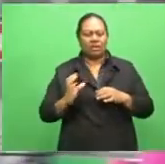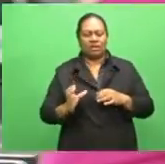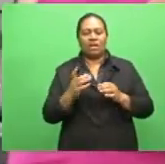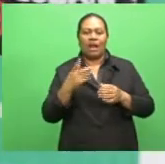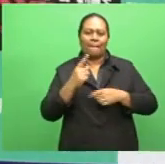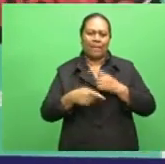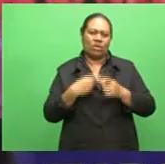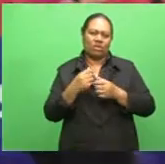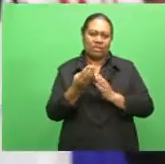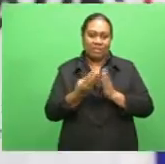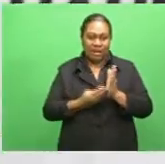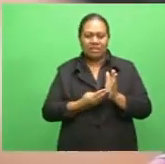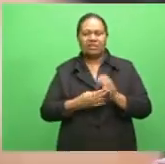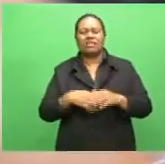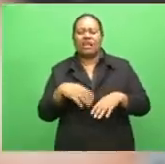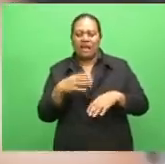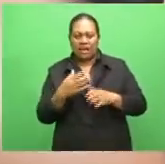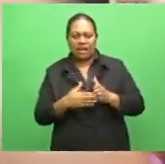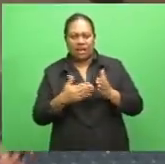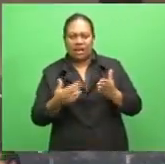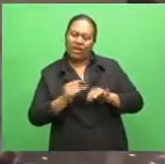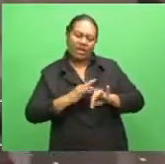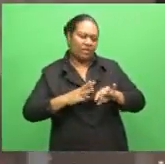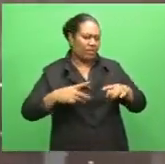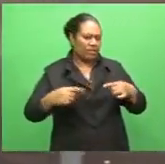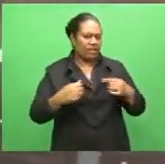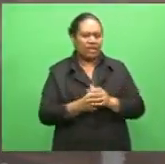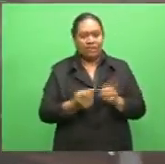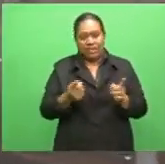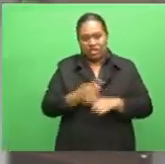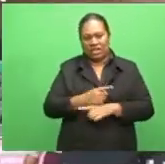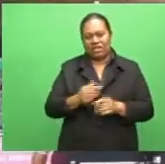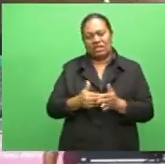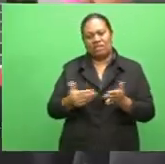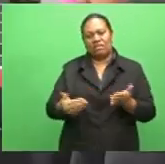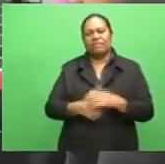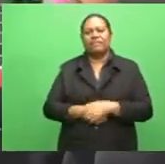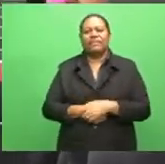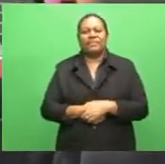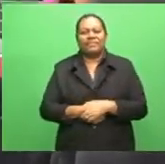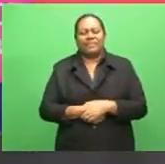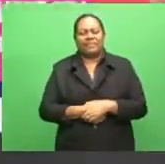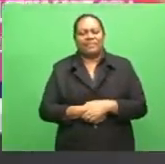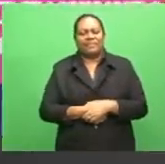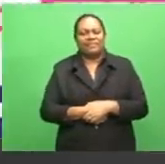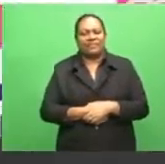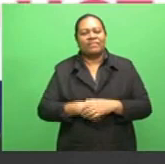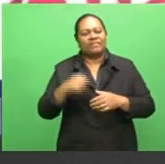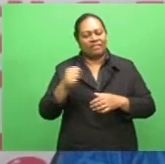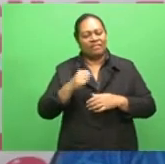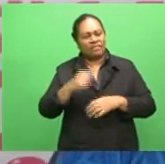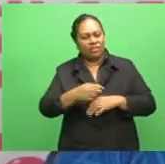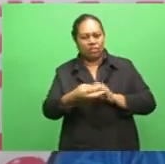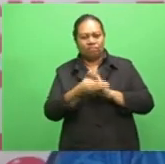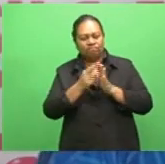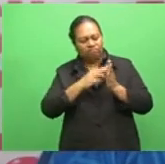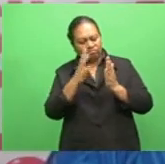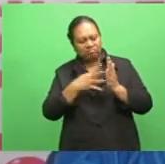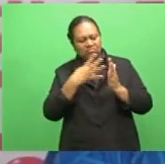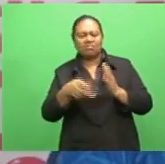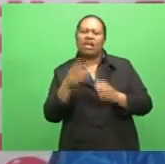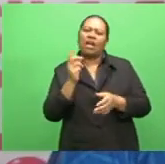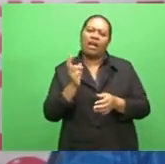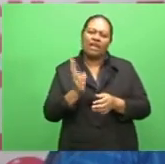now reviewed the terms of reference because of course everything would now have changed, and we've had to relook at the